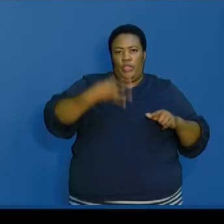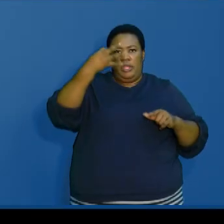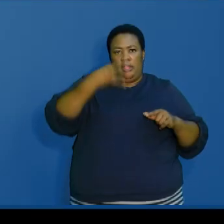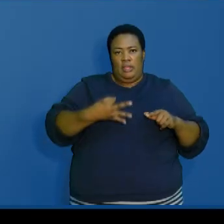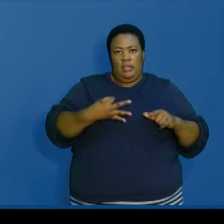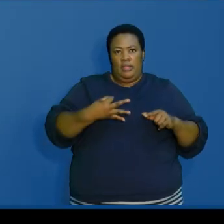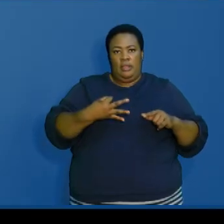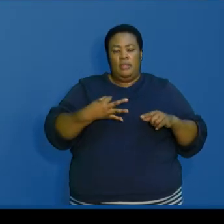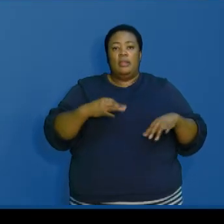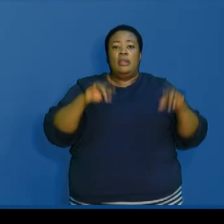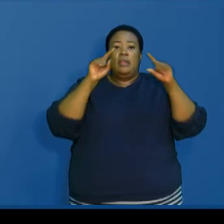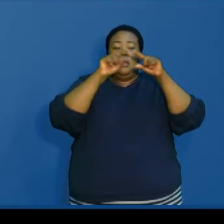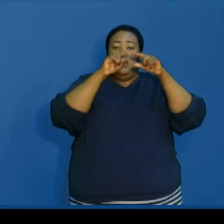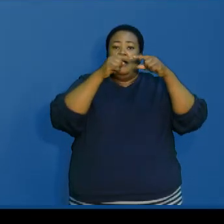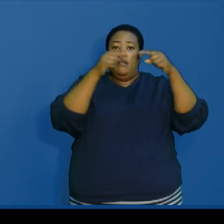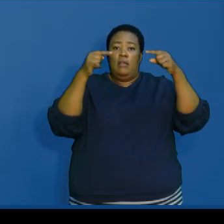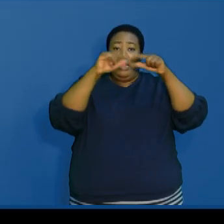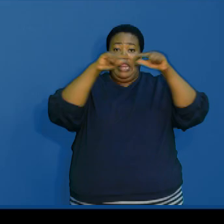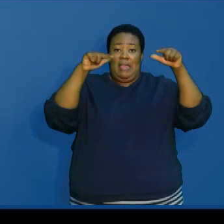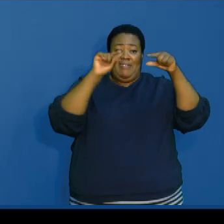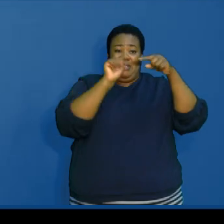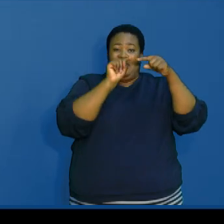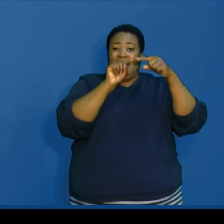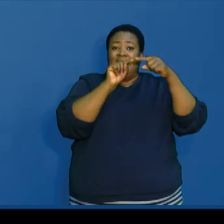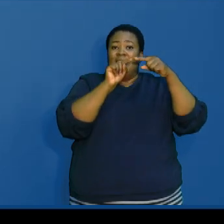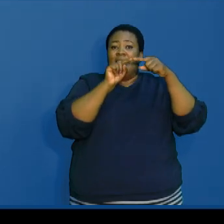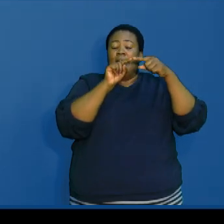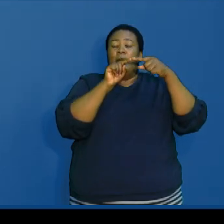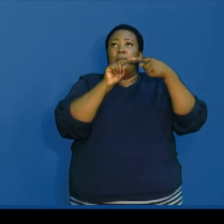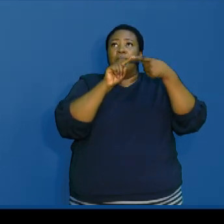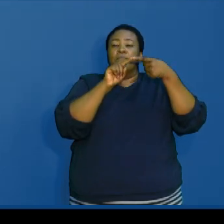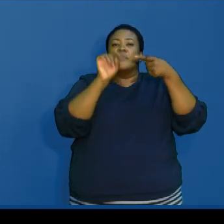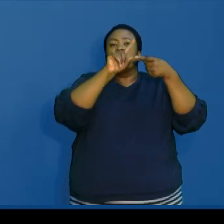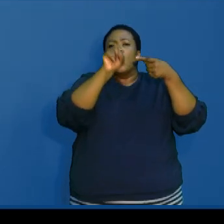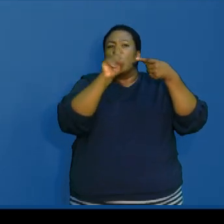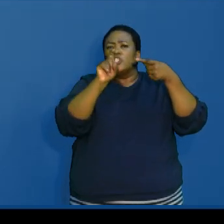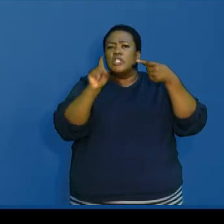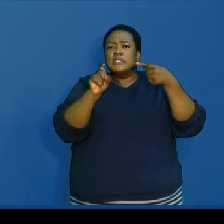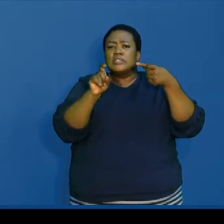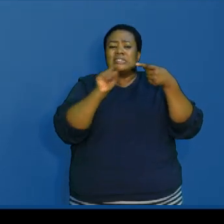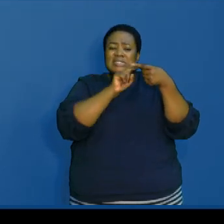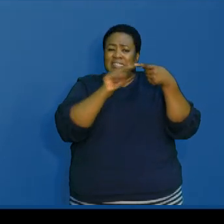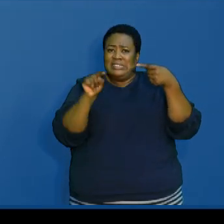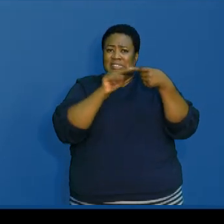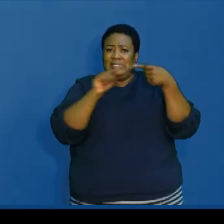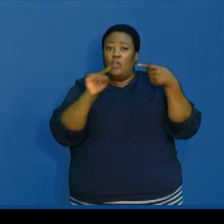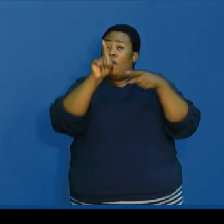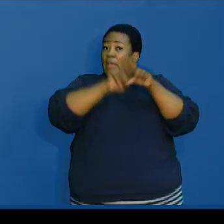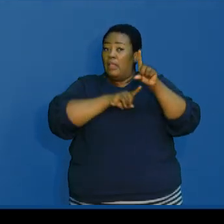literal and reorganization questions. These are questions that you cannot at any point